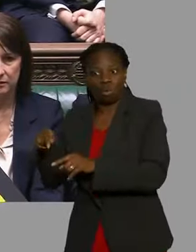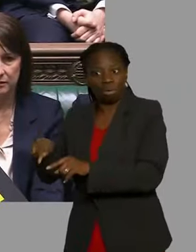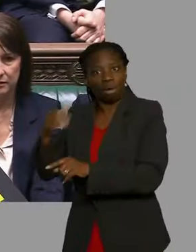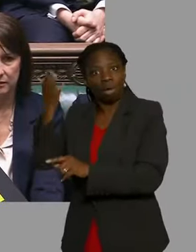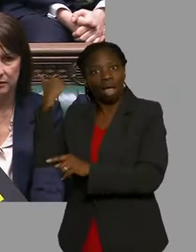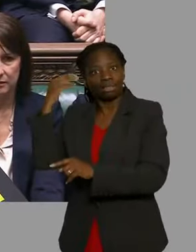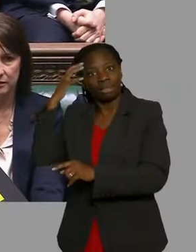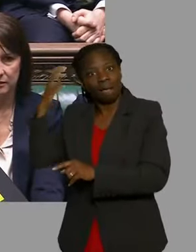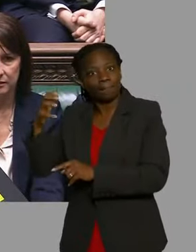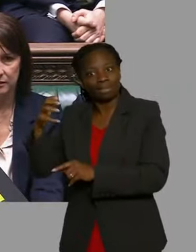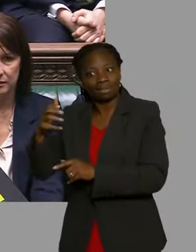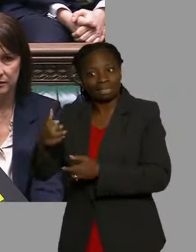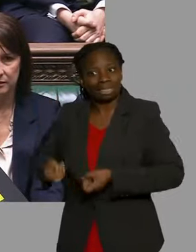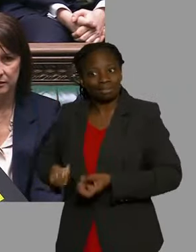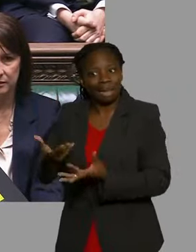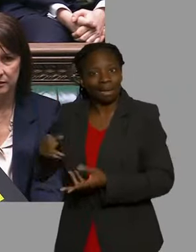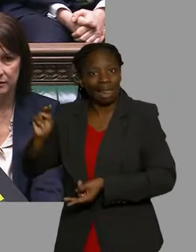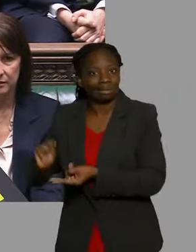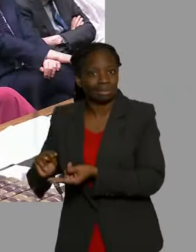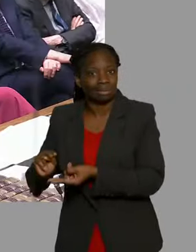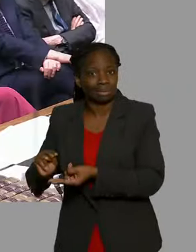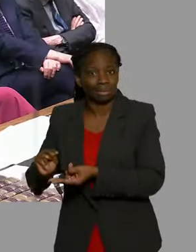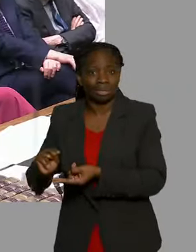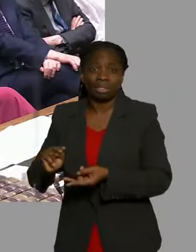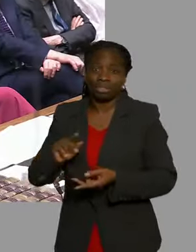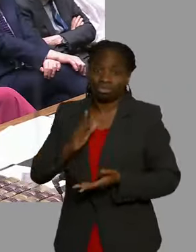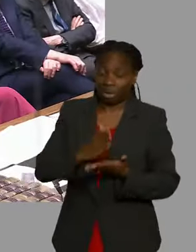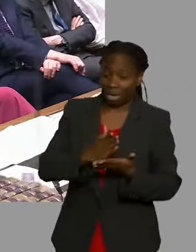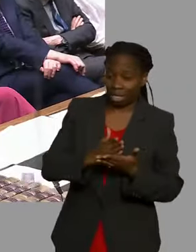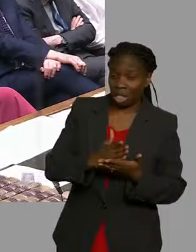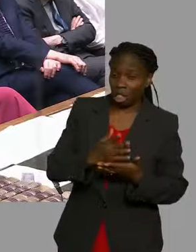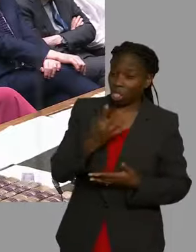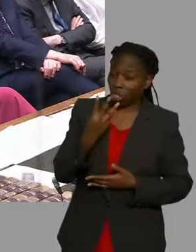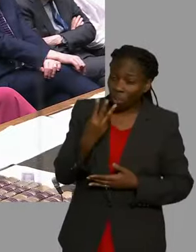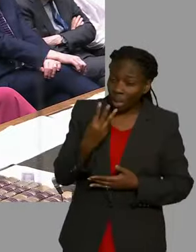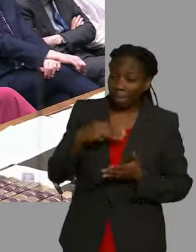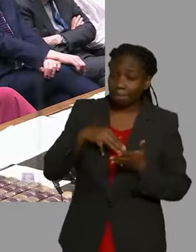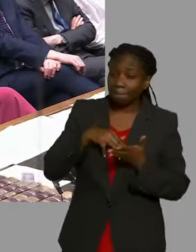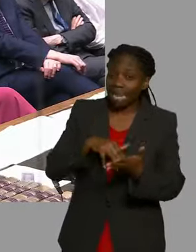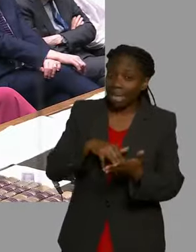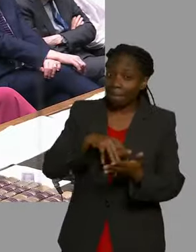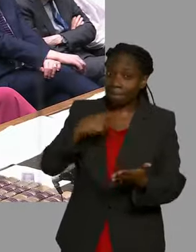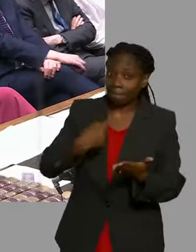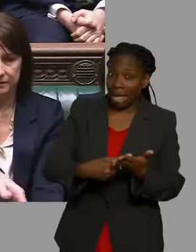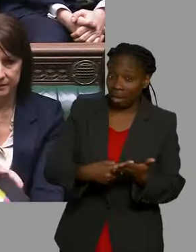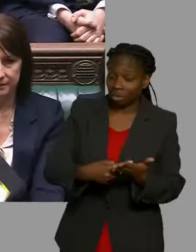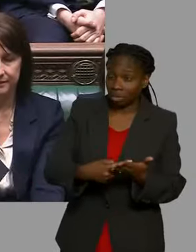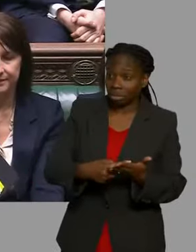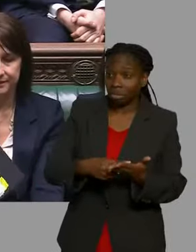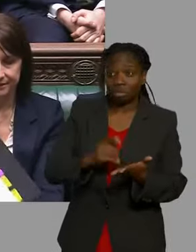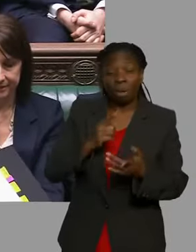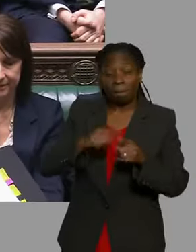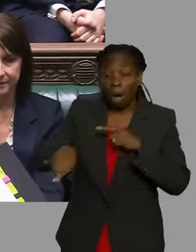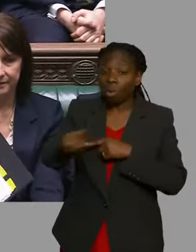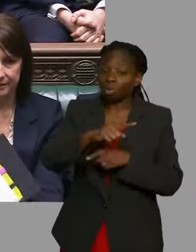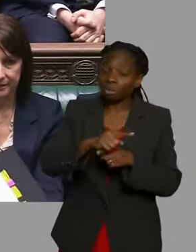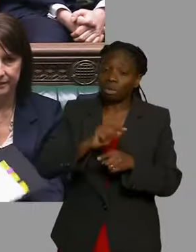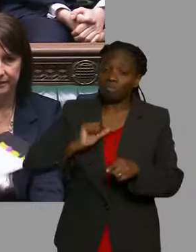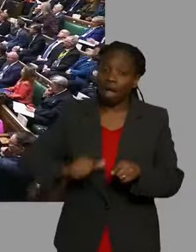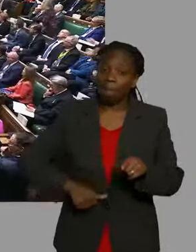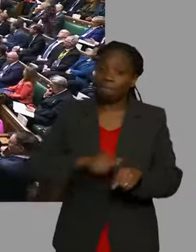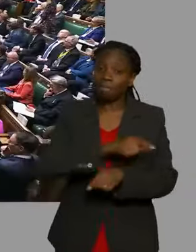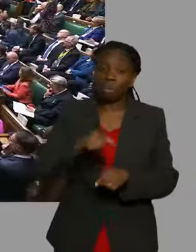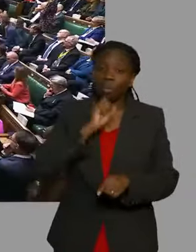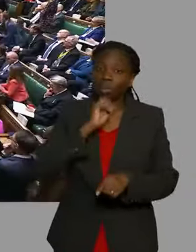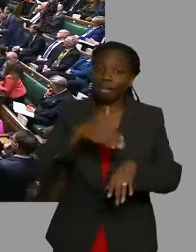million, which means that the vast majority of farmers will be unaffected. But I'll look into the individual case that he's raised with